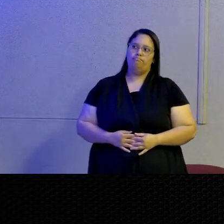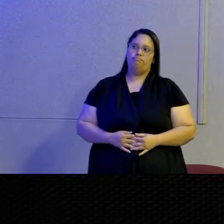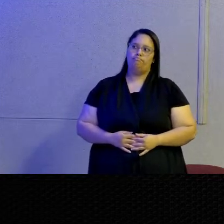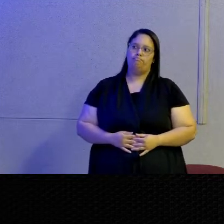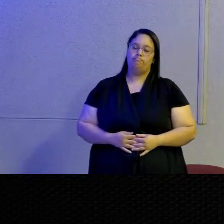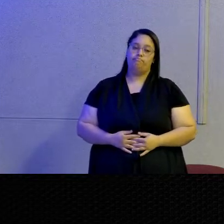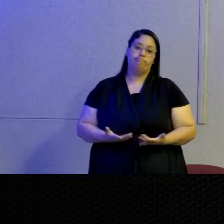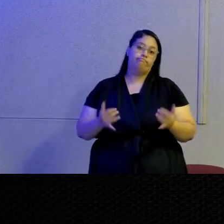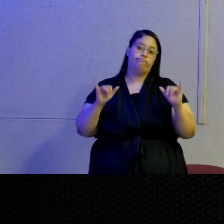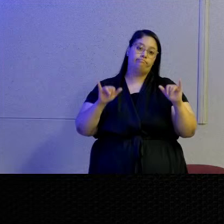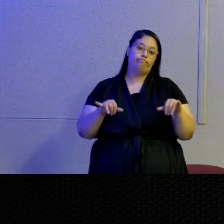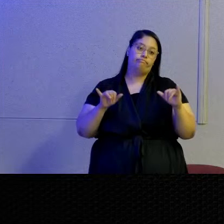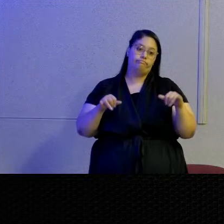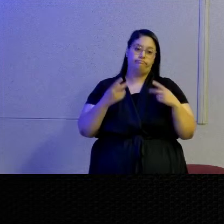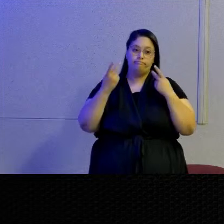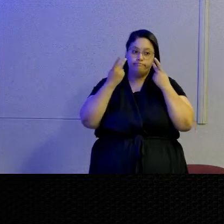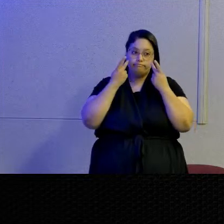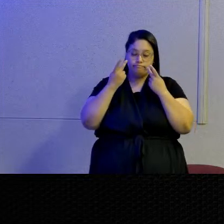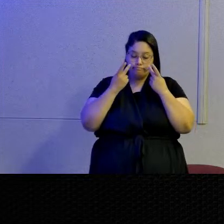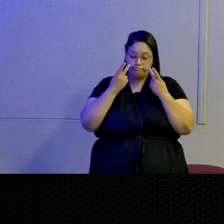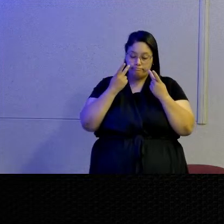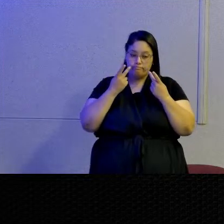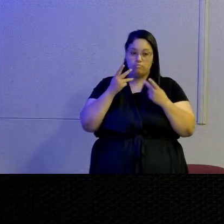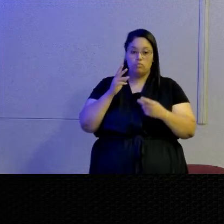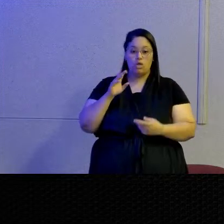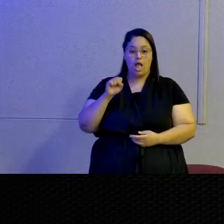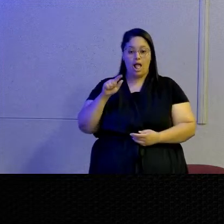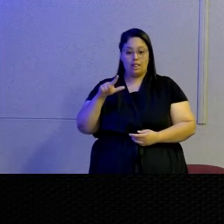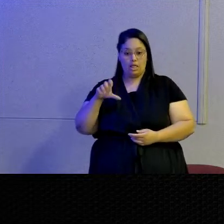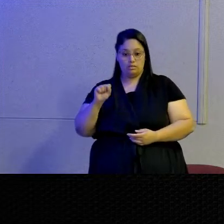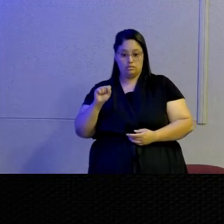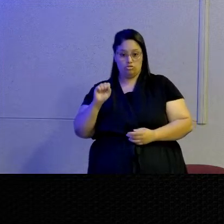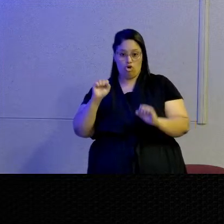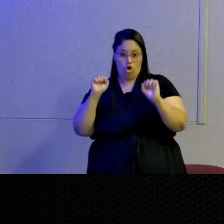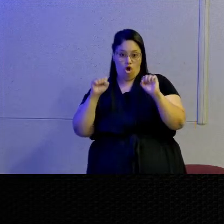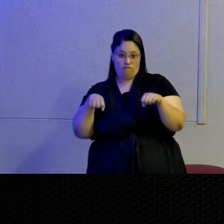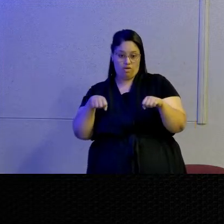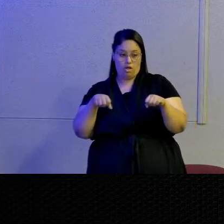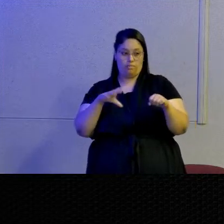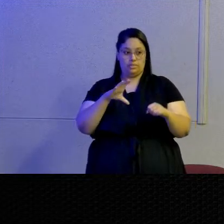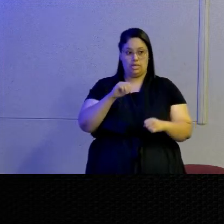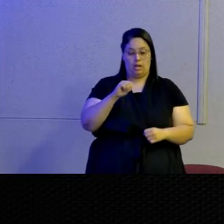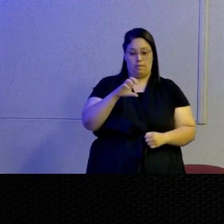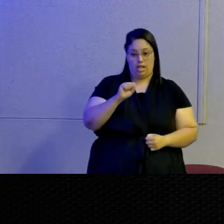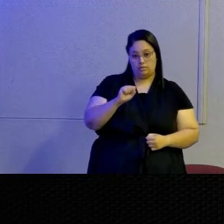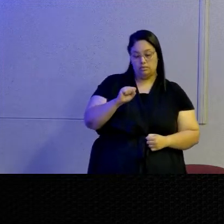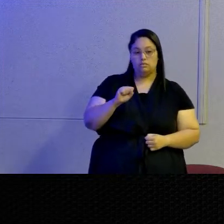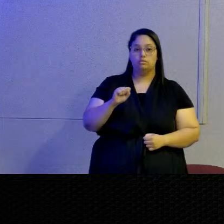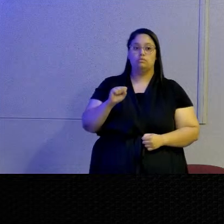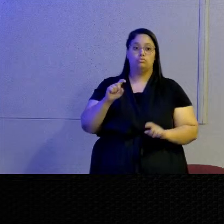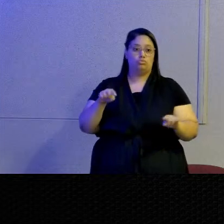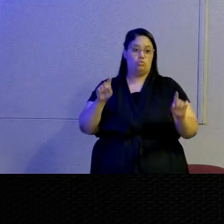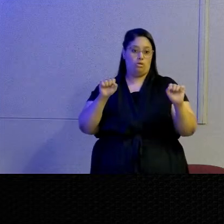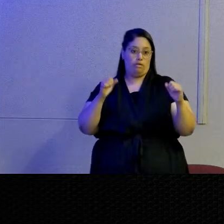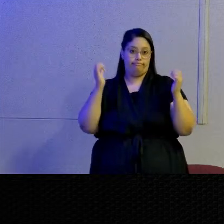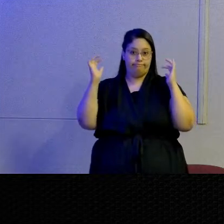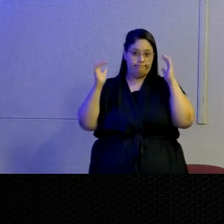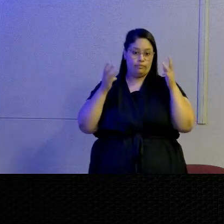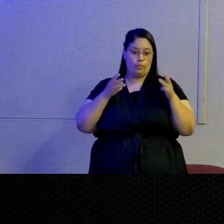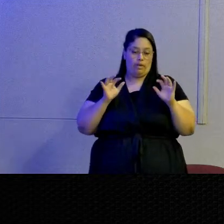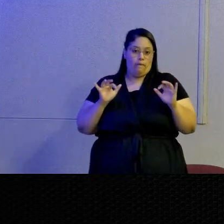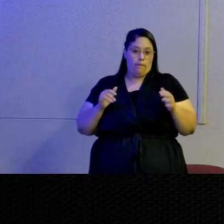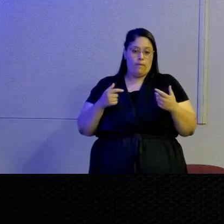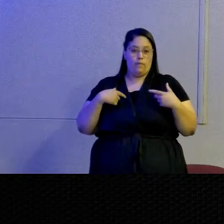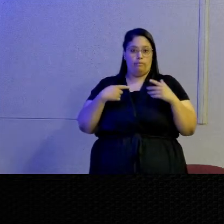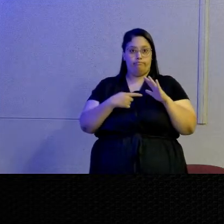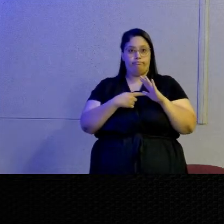Wait and see. Will ATLAS confirm CMS? Can one think of some way of